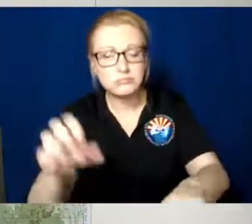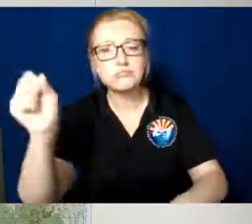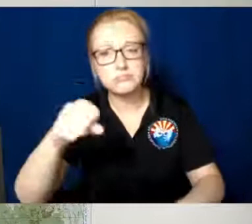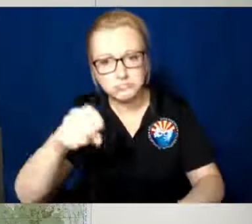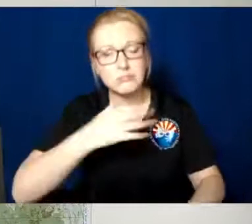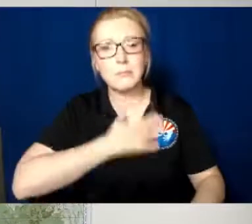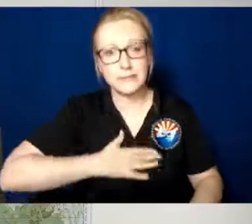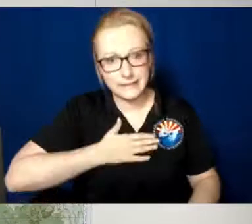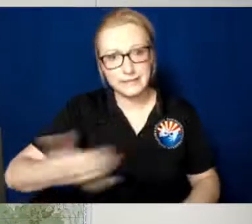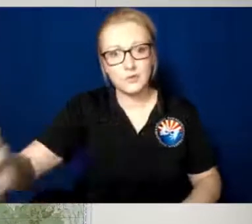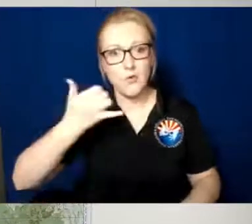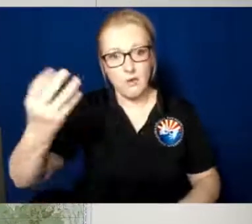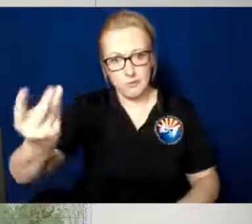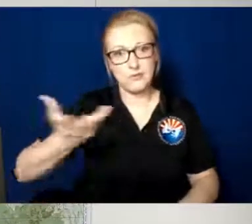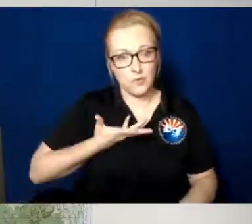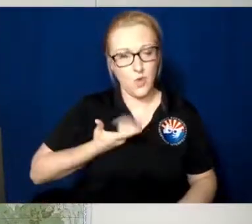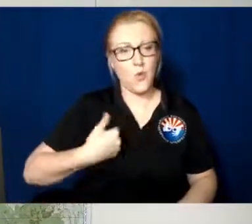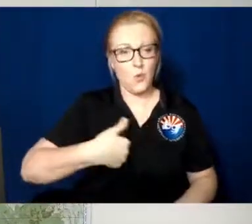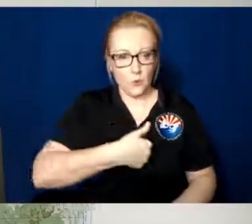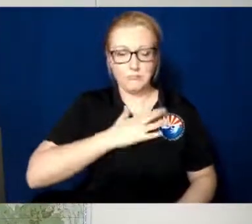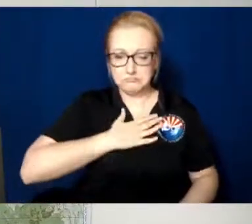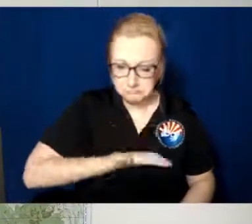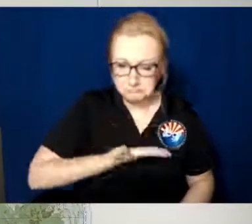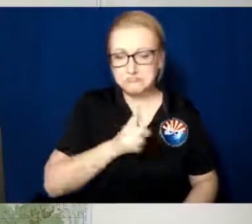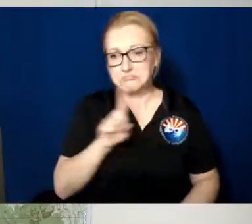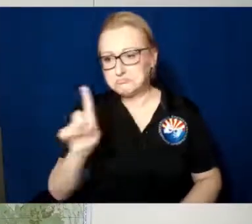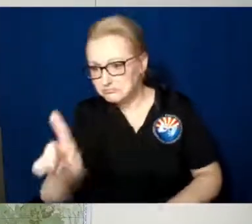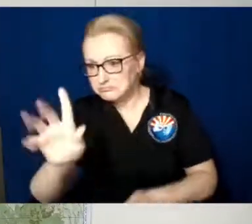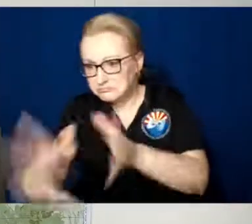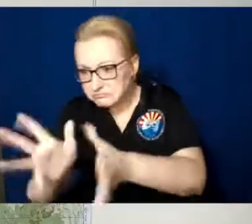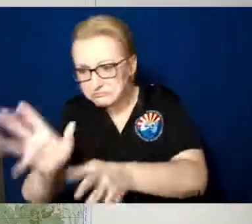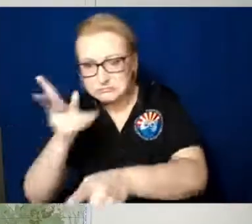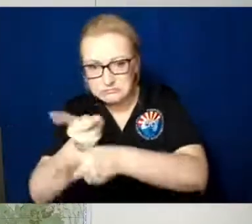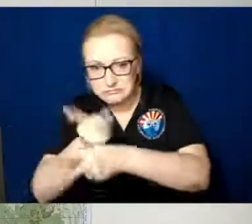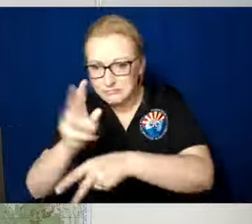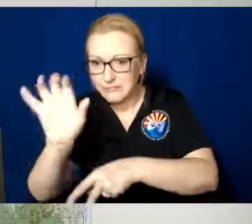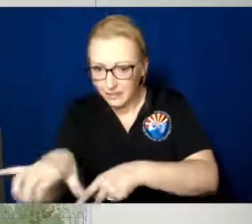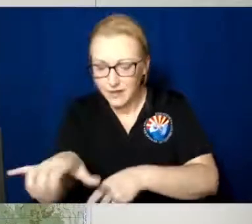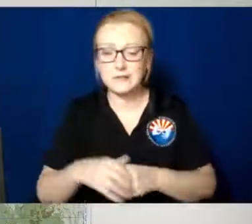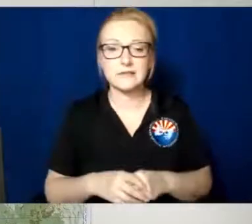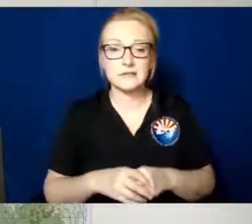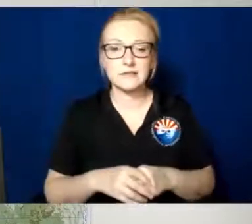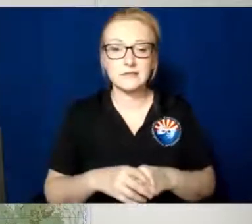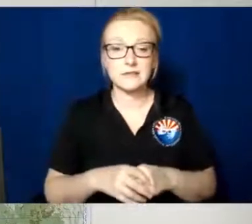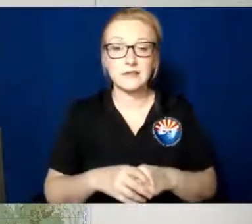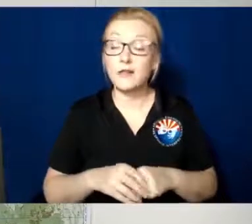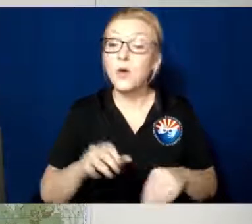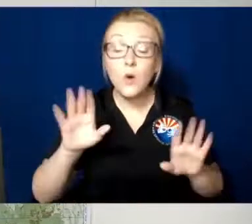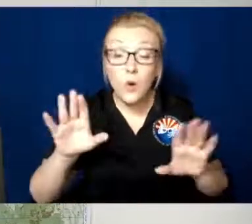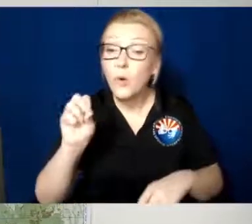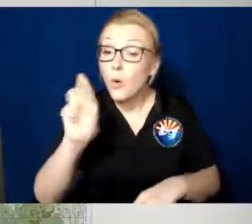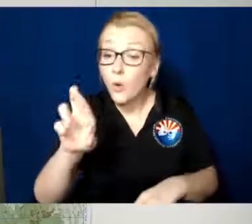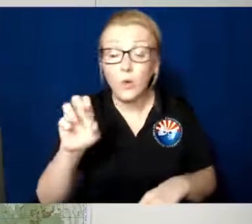then we want to know about those so that we can take care of those, and that's what we're focusing on as we do that work. Or that anything that could